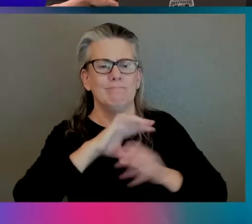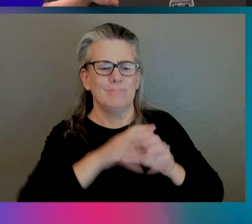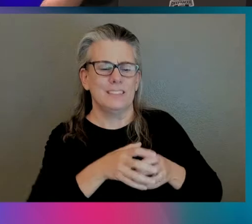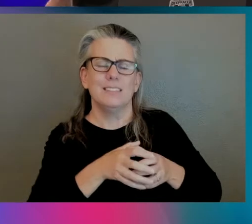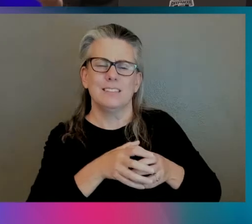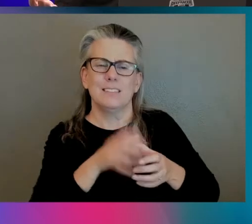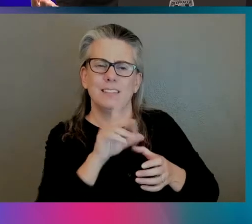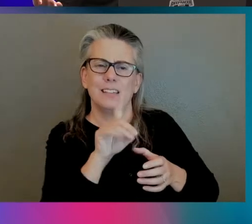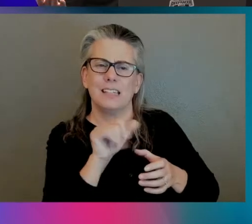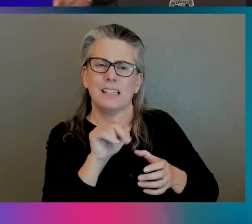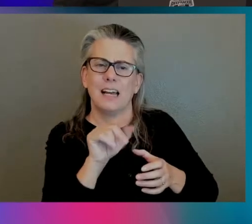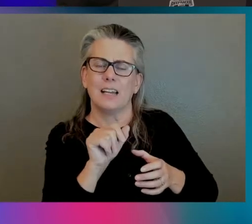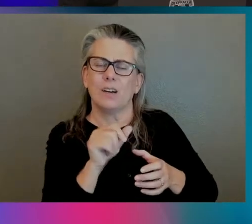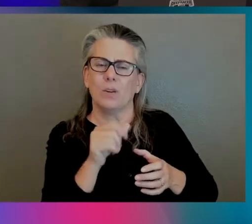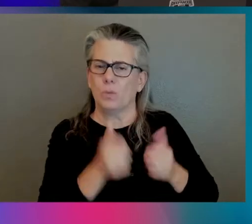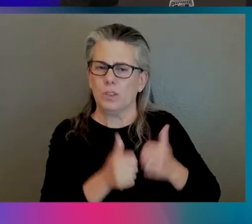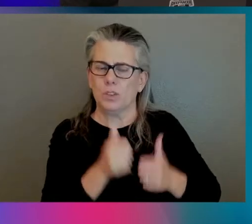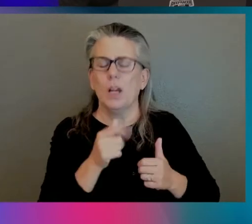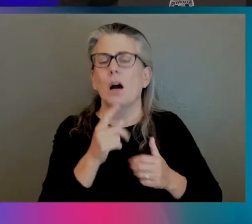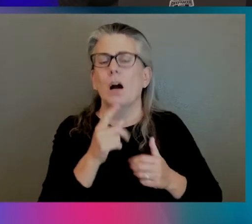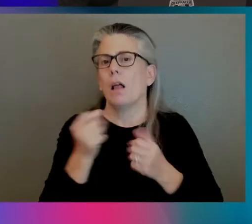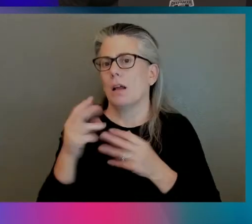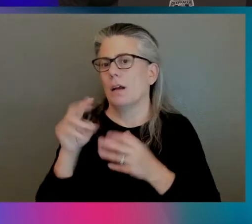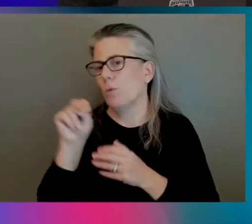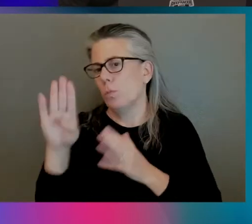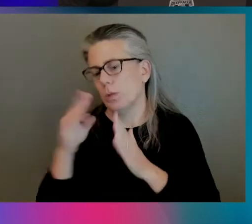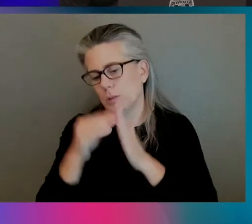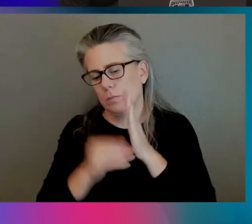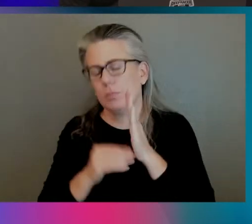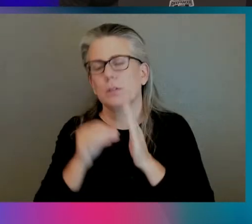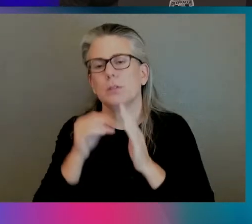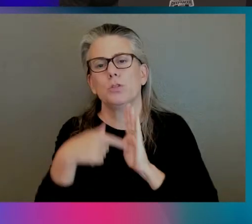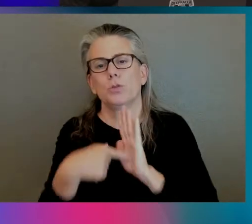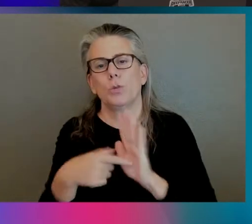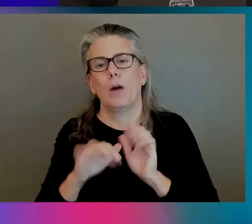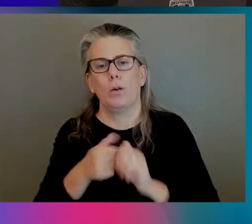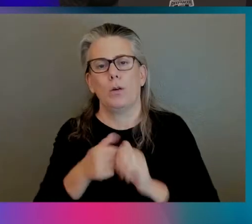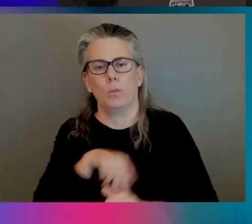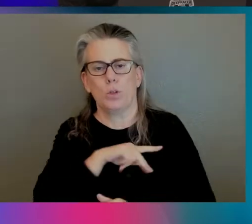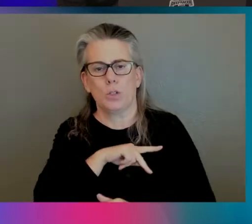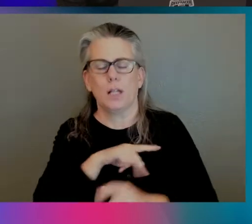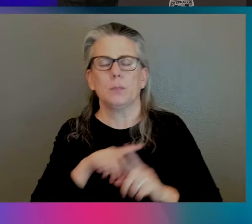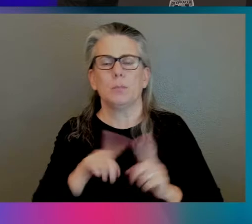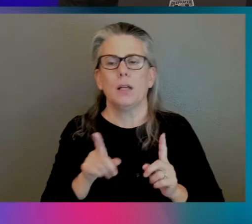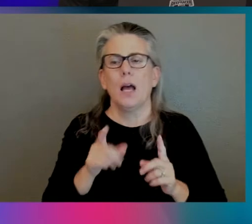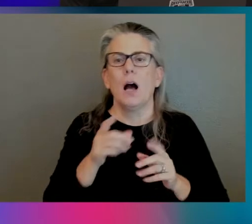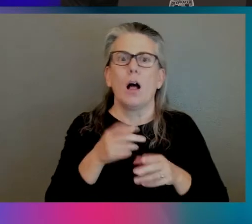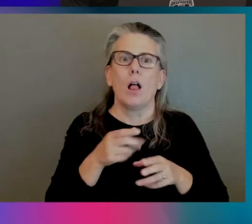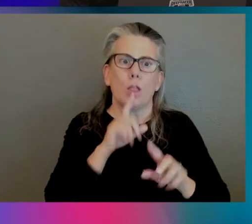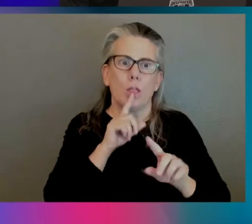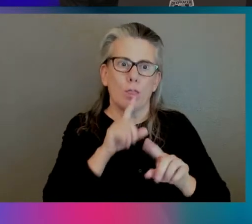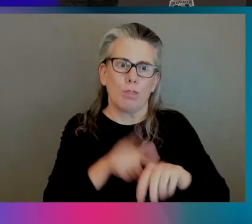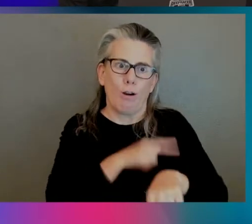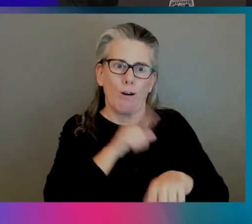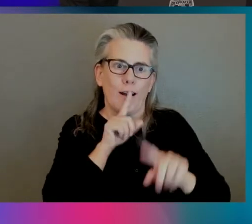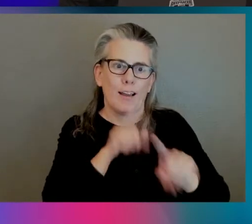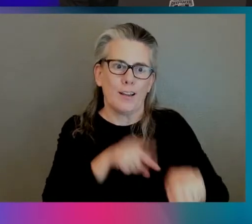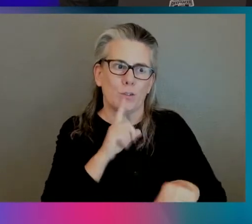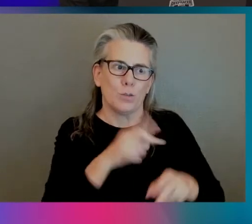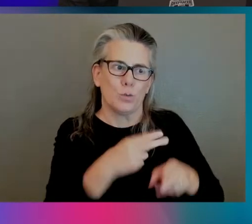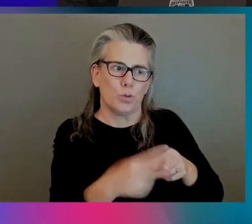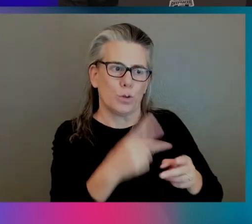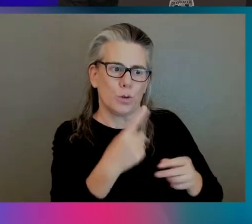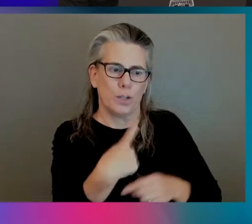that demonstrate how to use Personalize. So yeah, long answer to the short question is you do not need data science expertise.